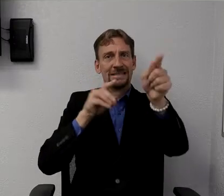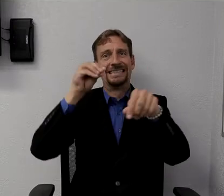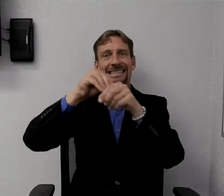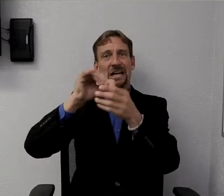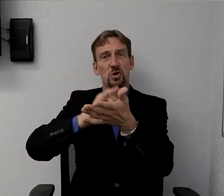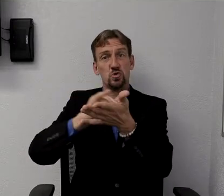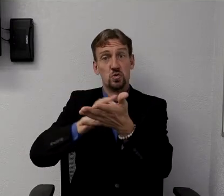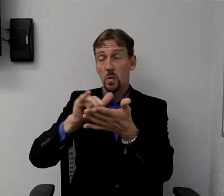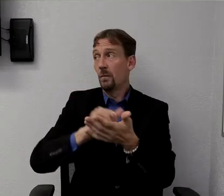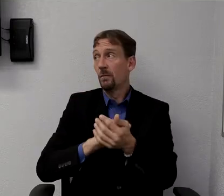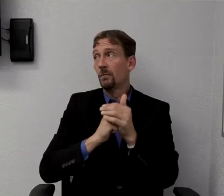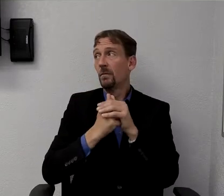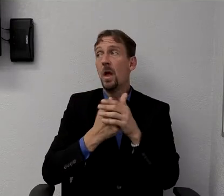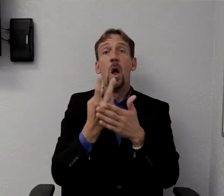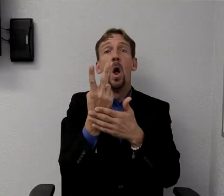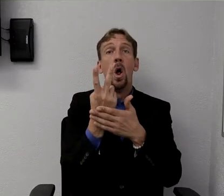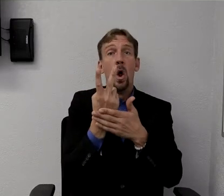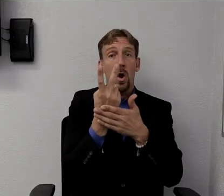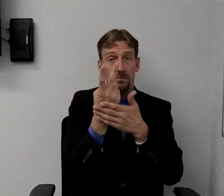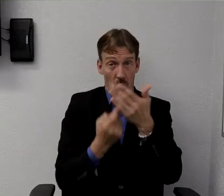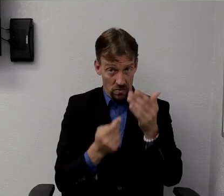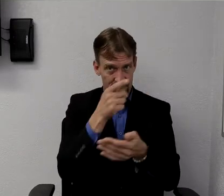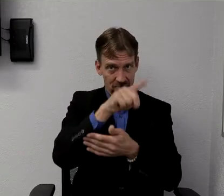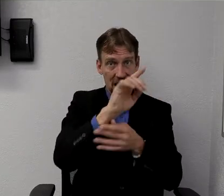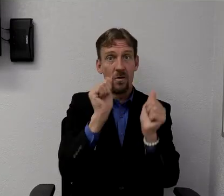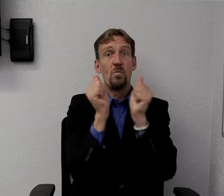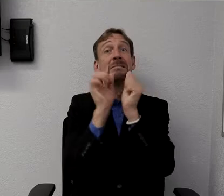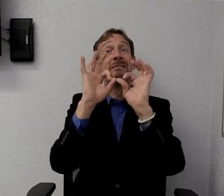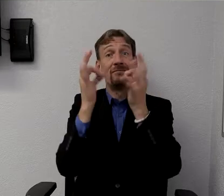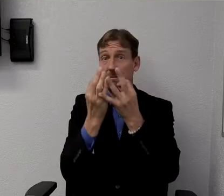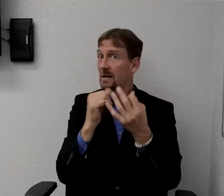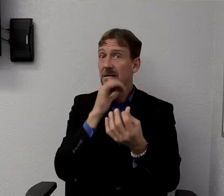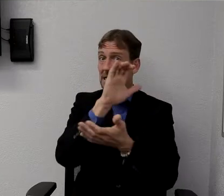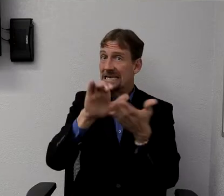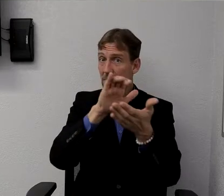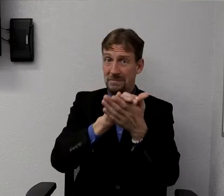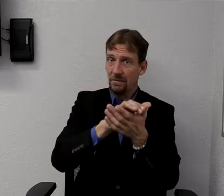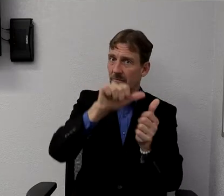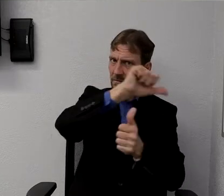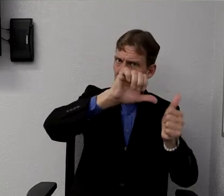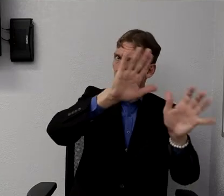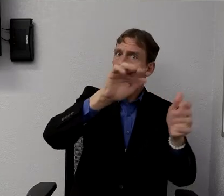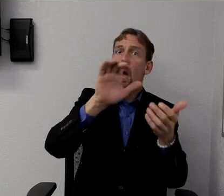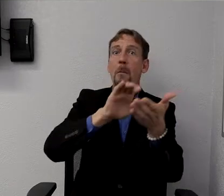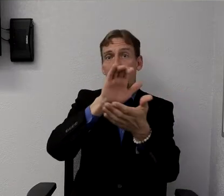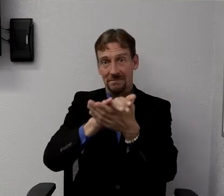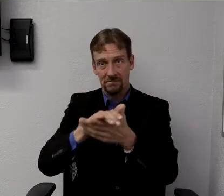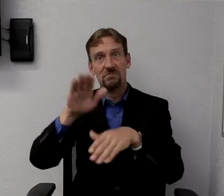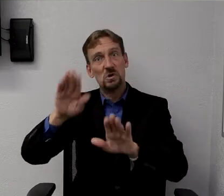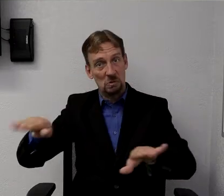both with families. They weren't married to one another, but married with children and everything. And they were worried